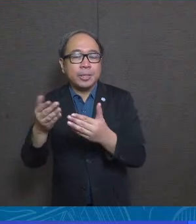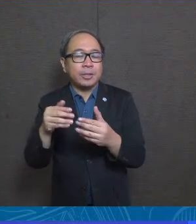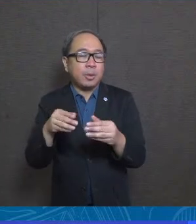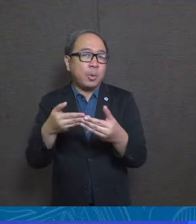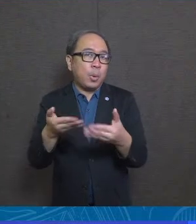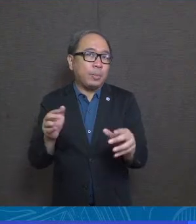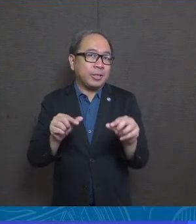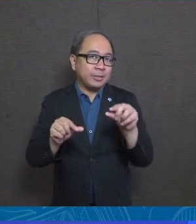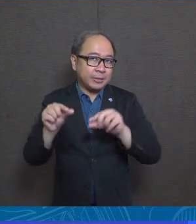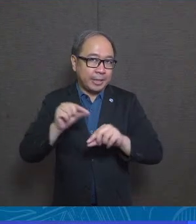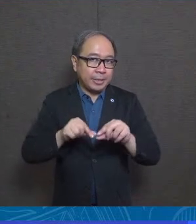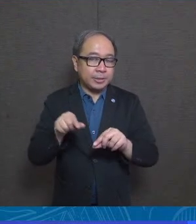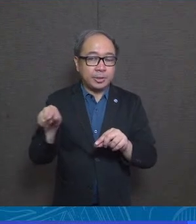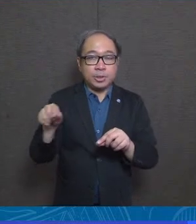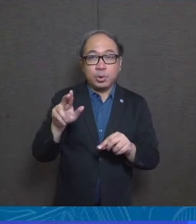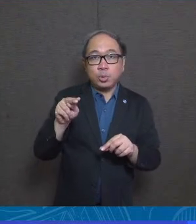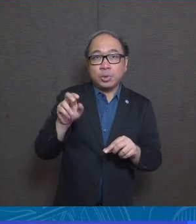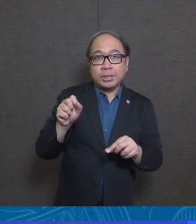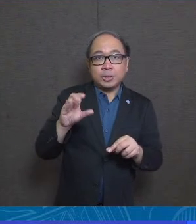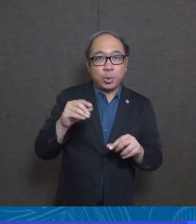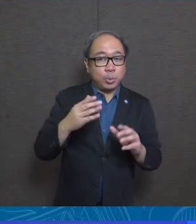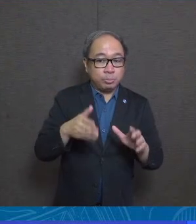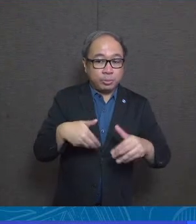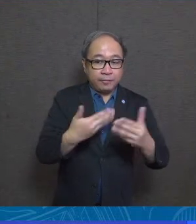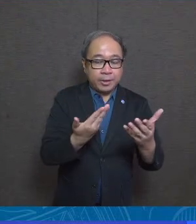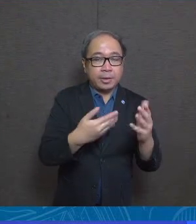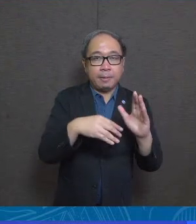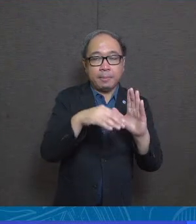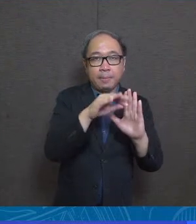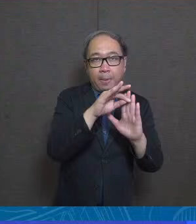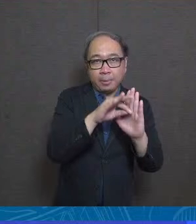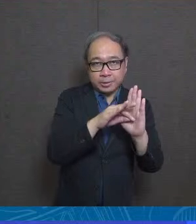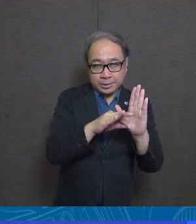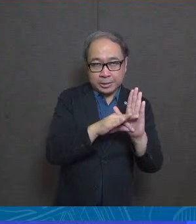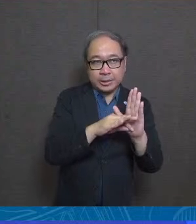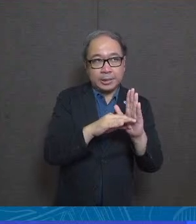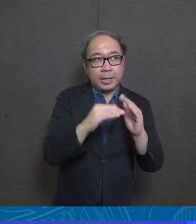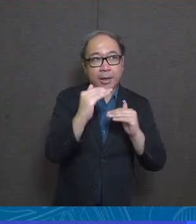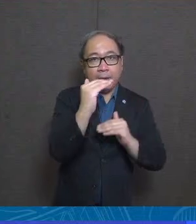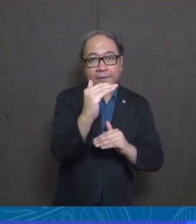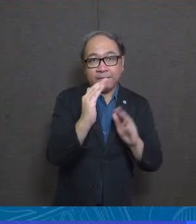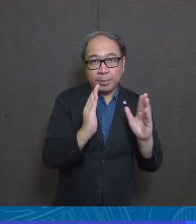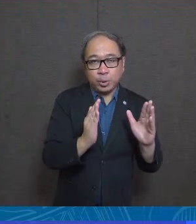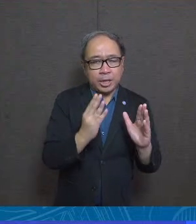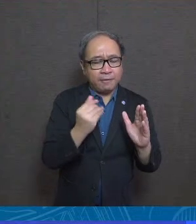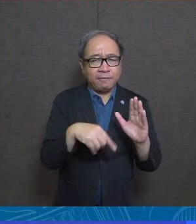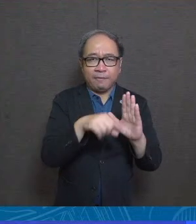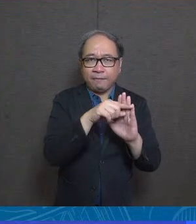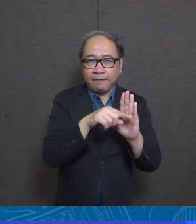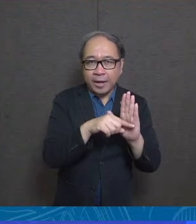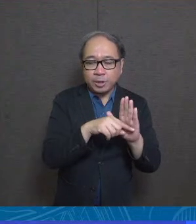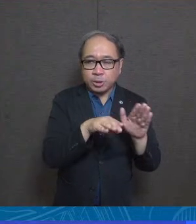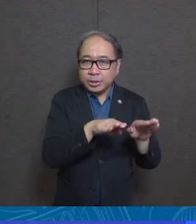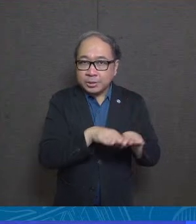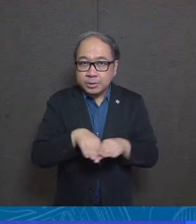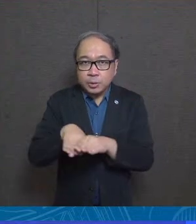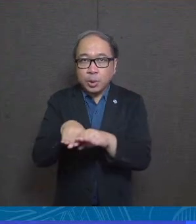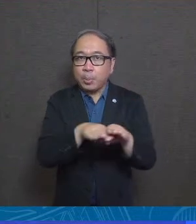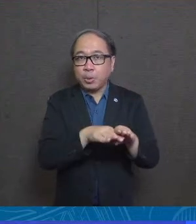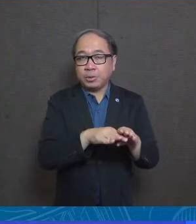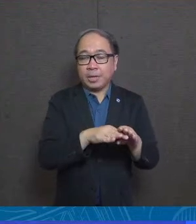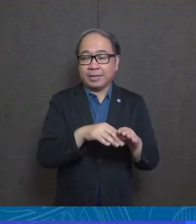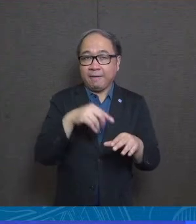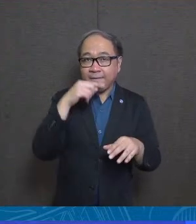policy frameworks. They are non-binding, but they provide a set of principles, norms, and common values and set of actions for